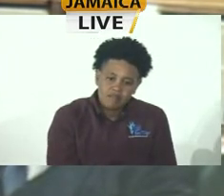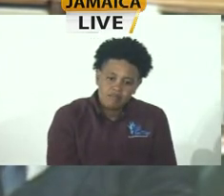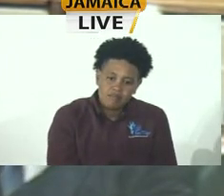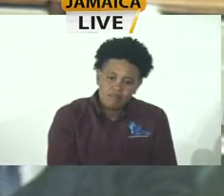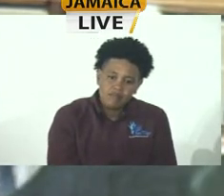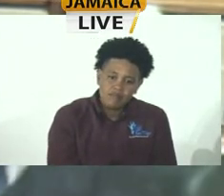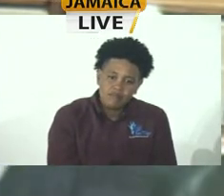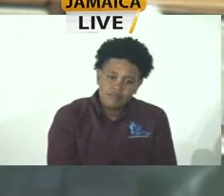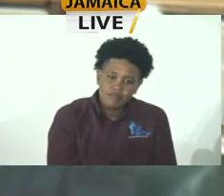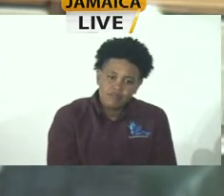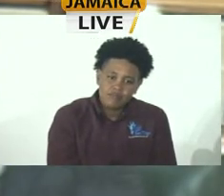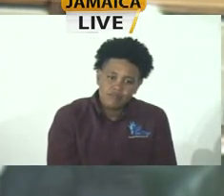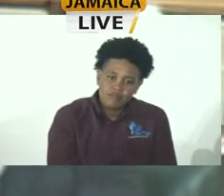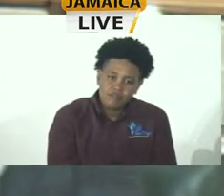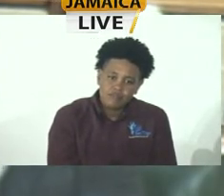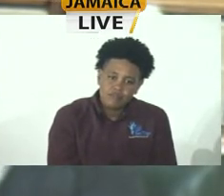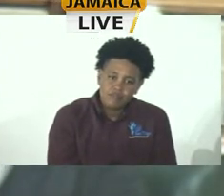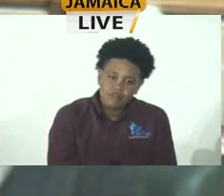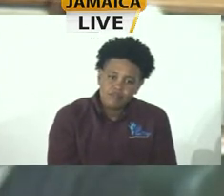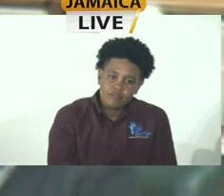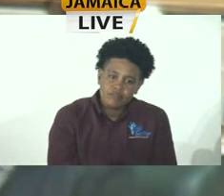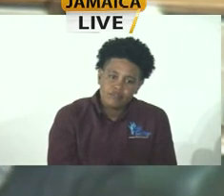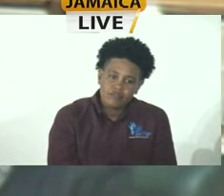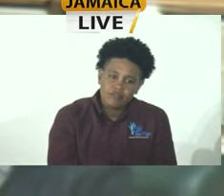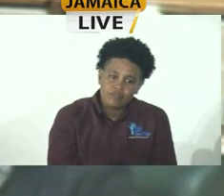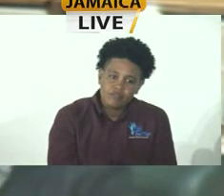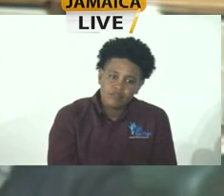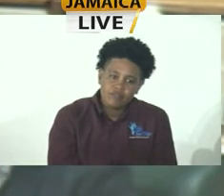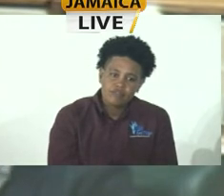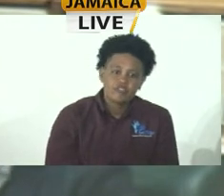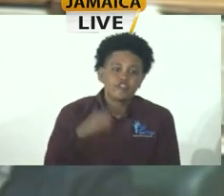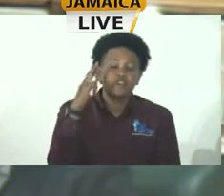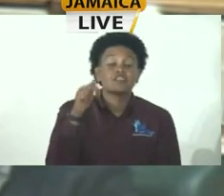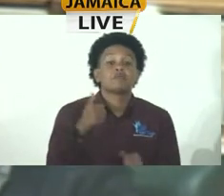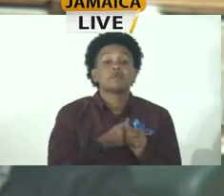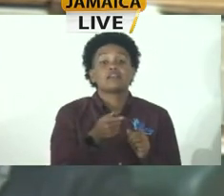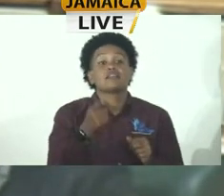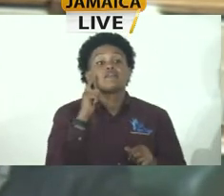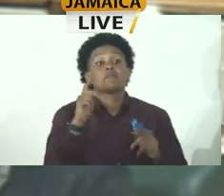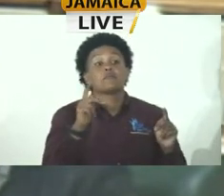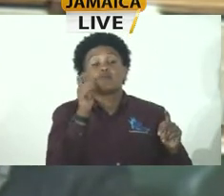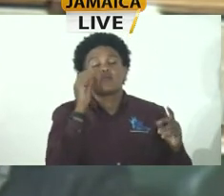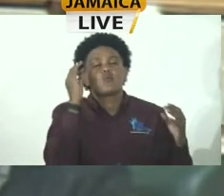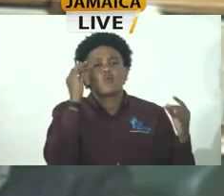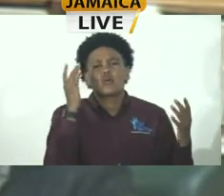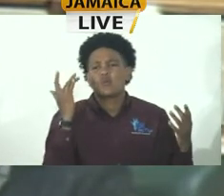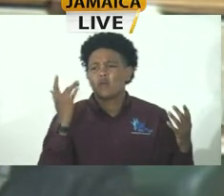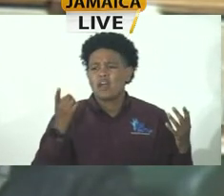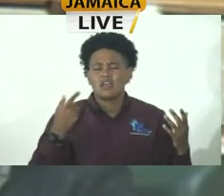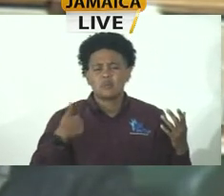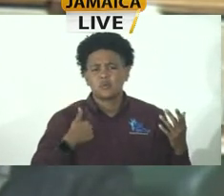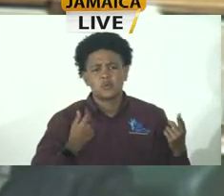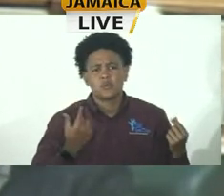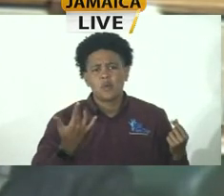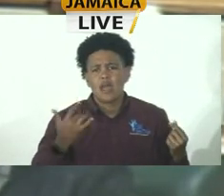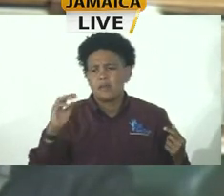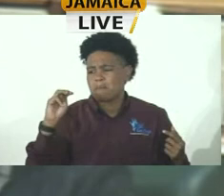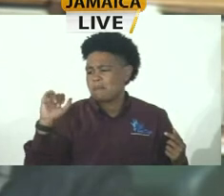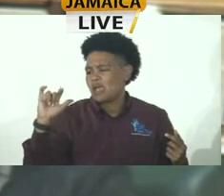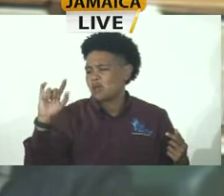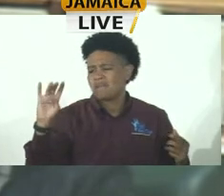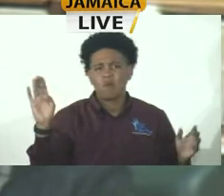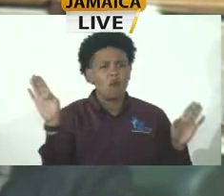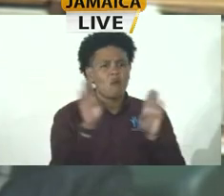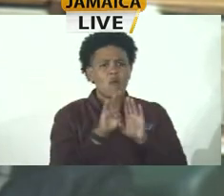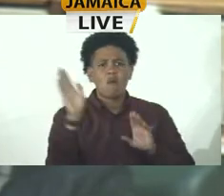the logic behind this madam speaker just for those who are wondering why why we're doing this this is